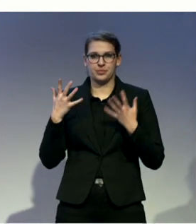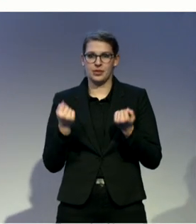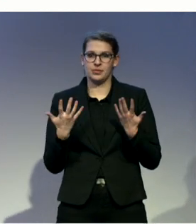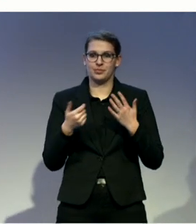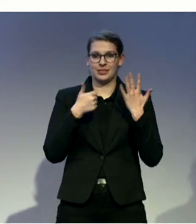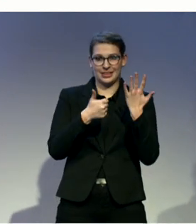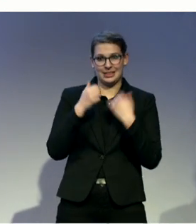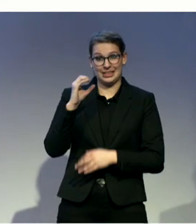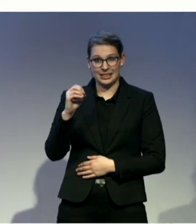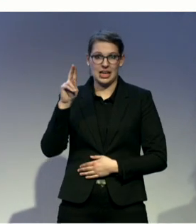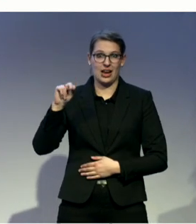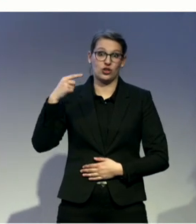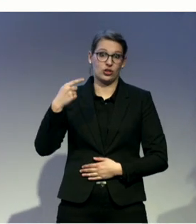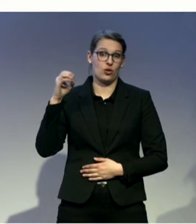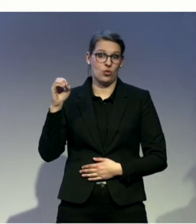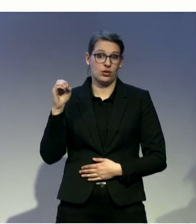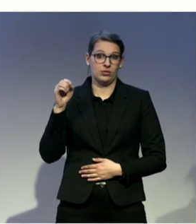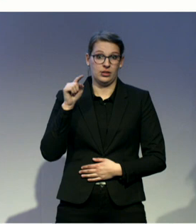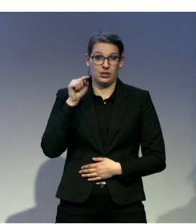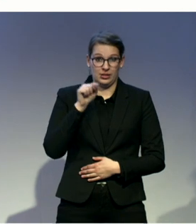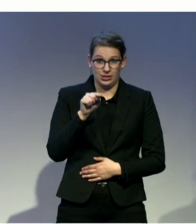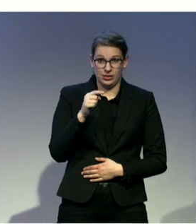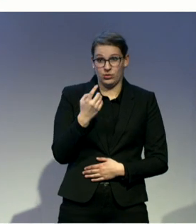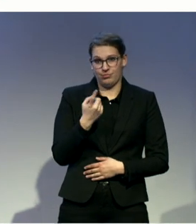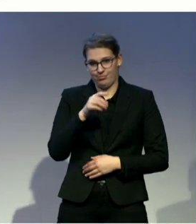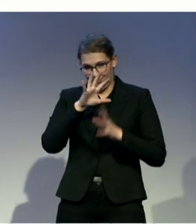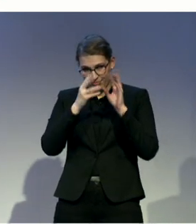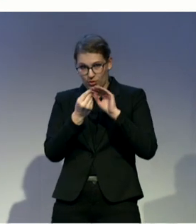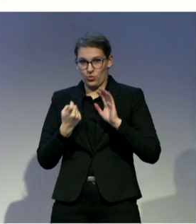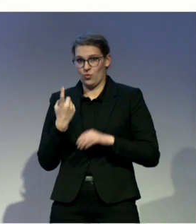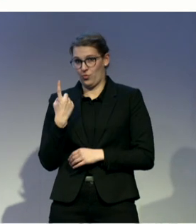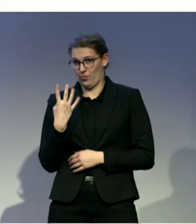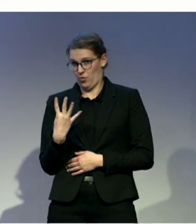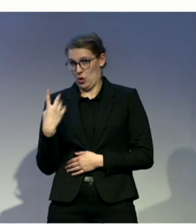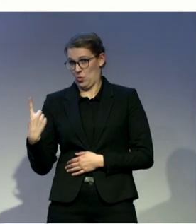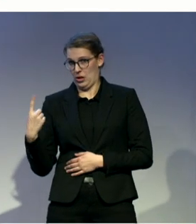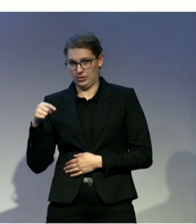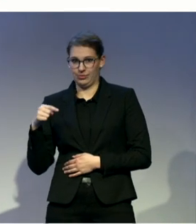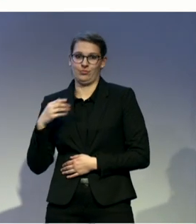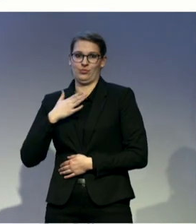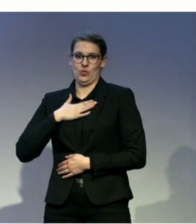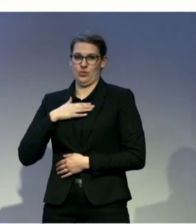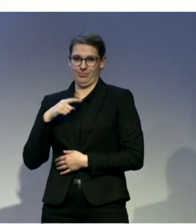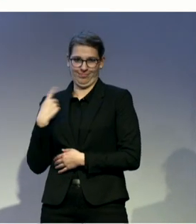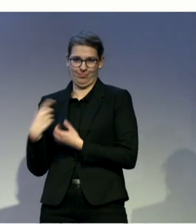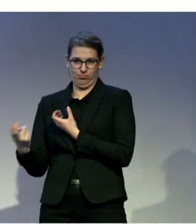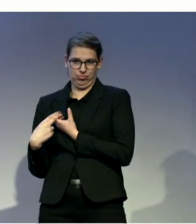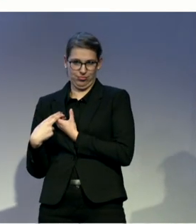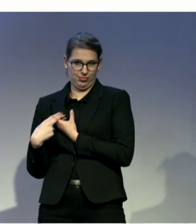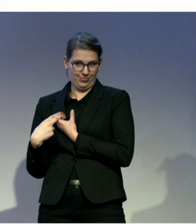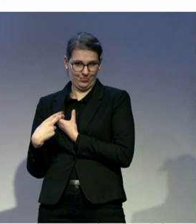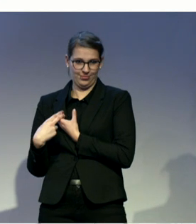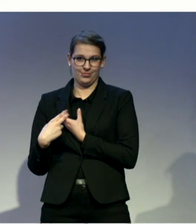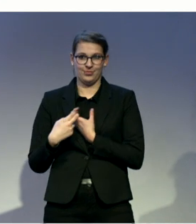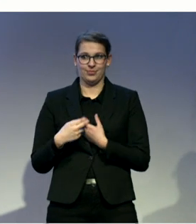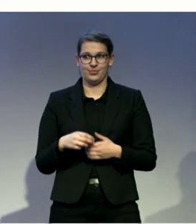and 41 of them are joined in our union. Əsas məqsəd əlilliyi olan şəxslərin